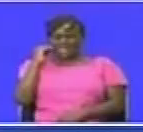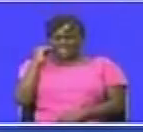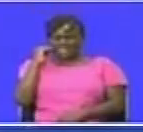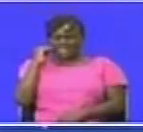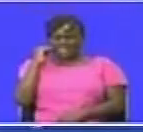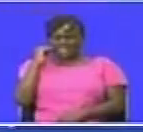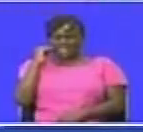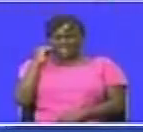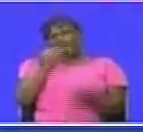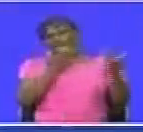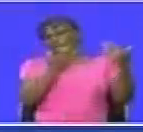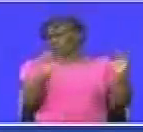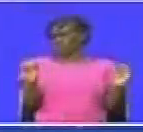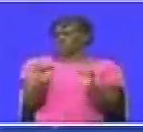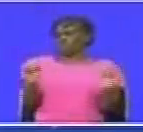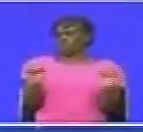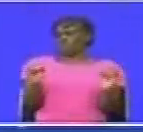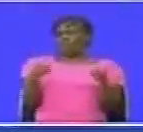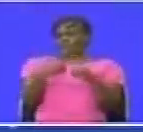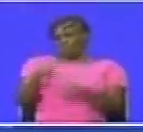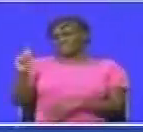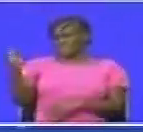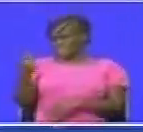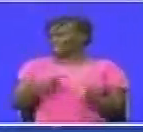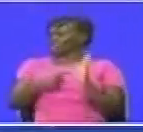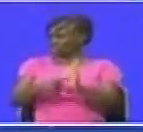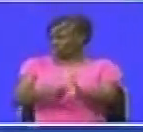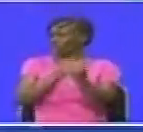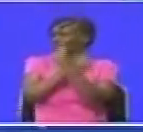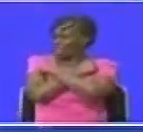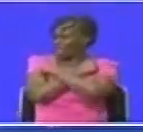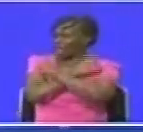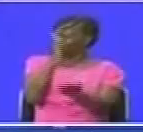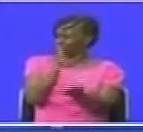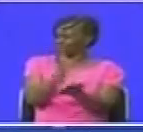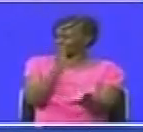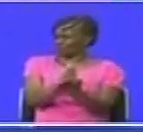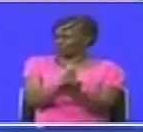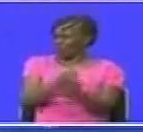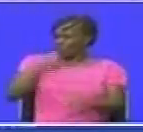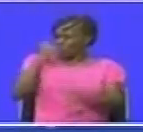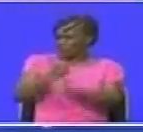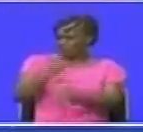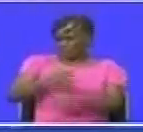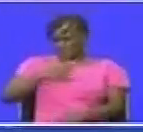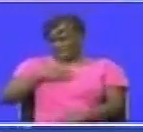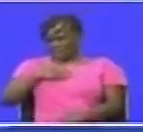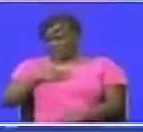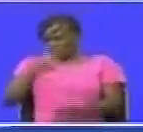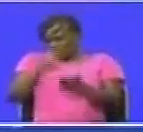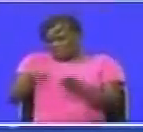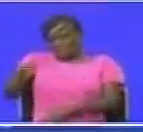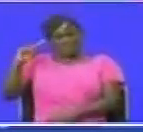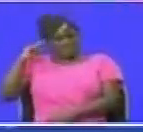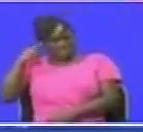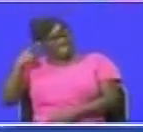It's not what you expected, but Kenyans have really showed us love with the outcome and with how they've received us, and we are